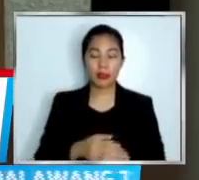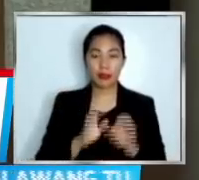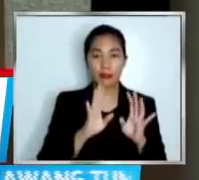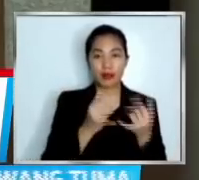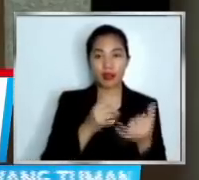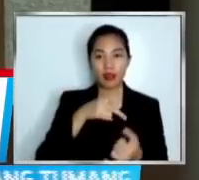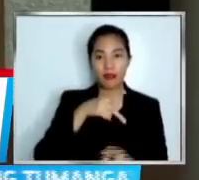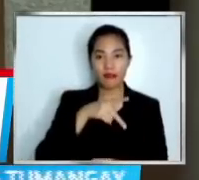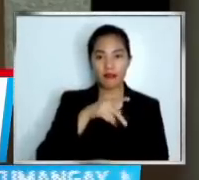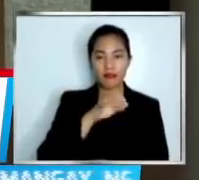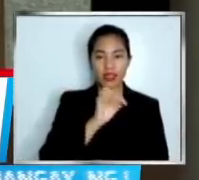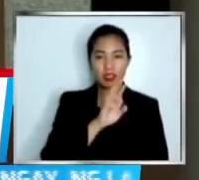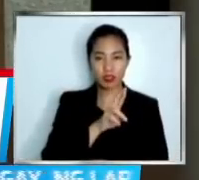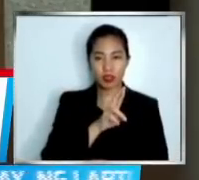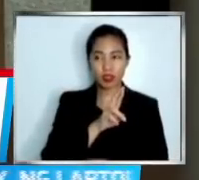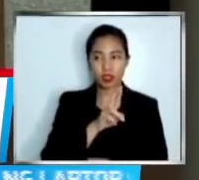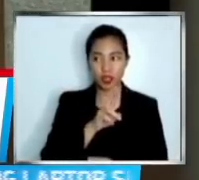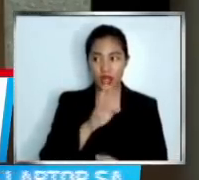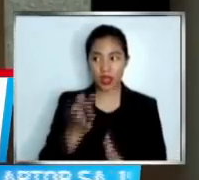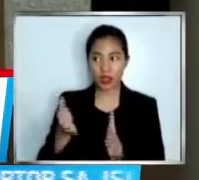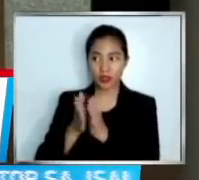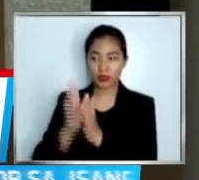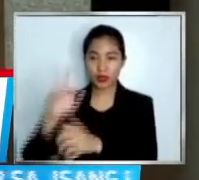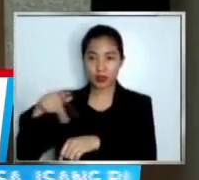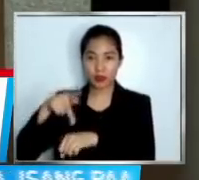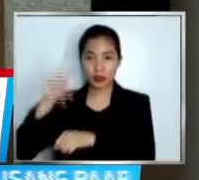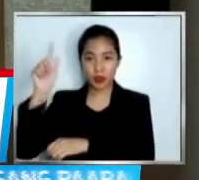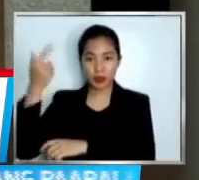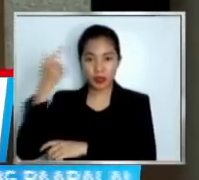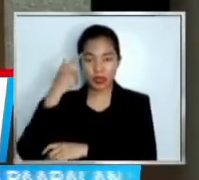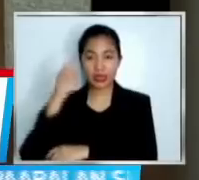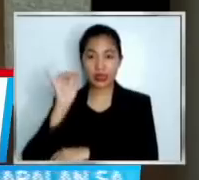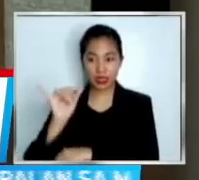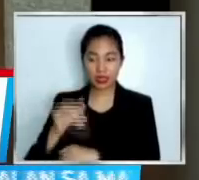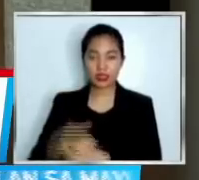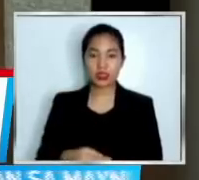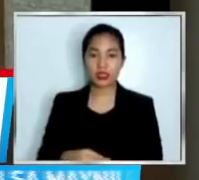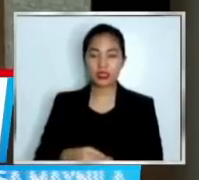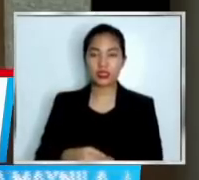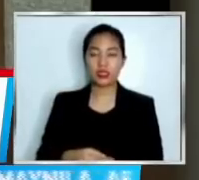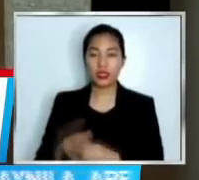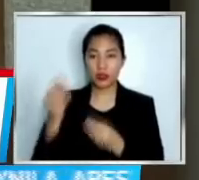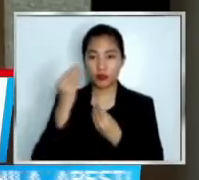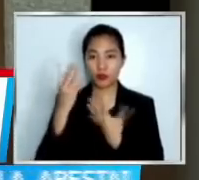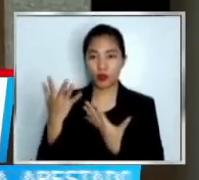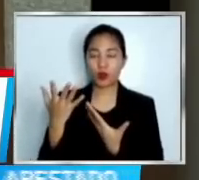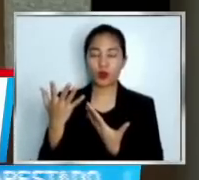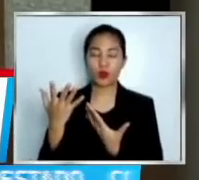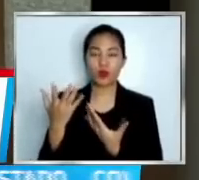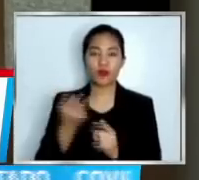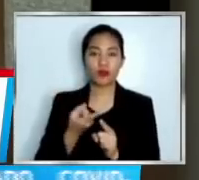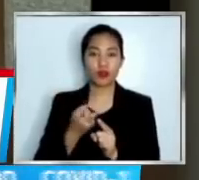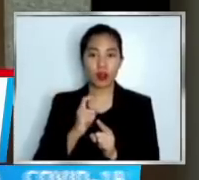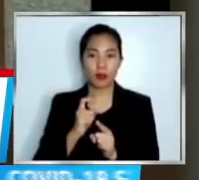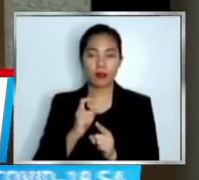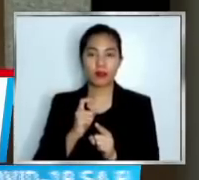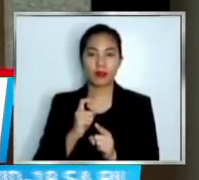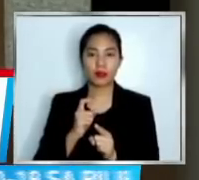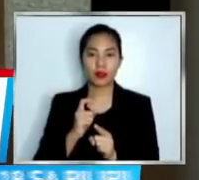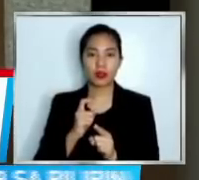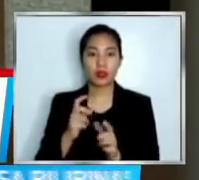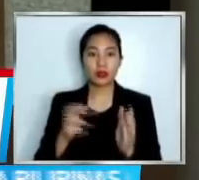vaccines. This was the being the information was given by Ambassador Babes Romaldes